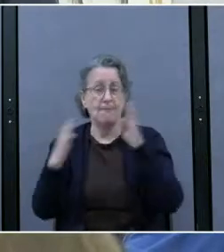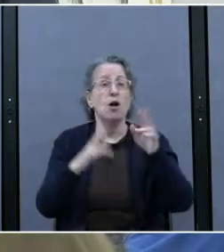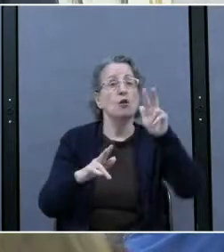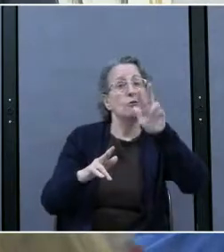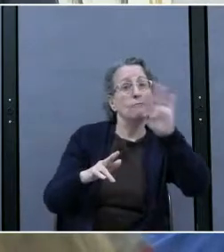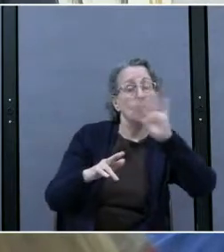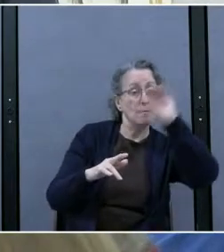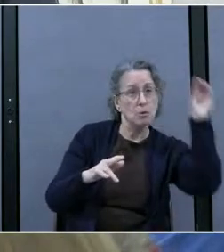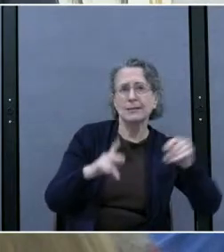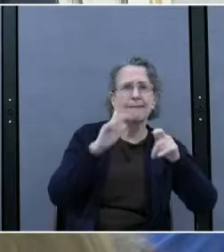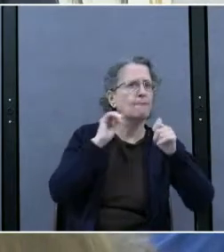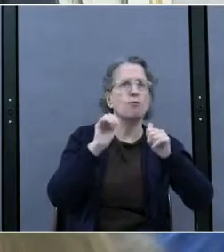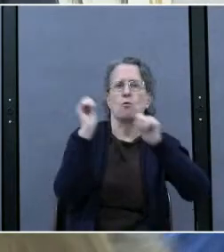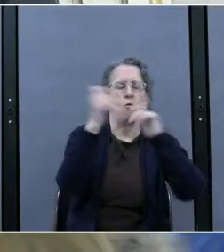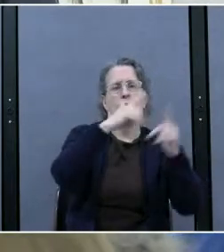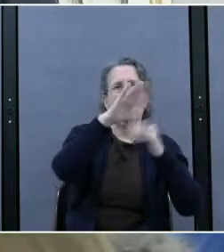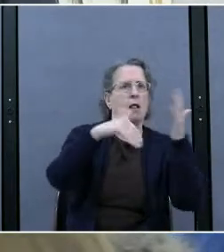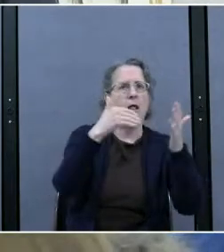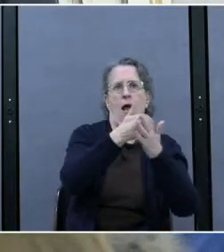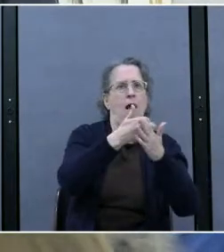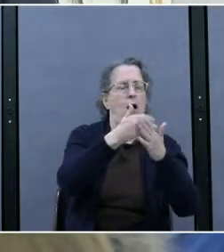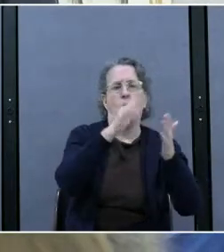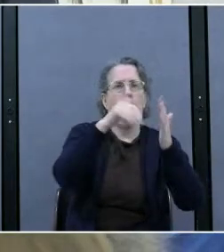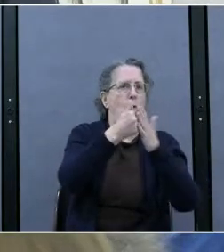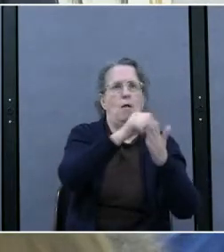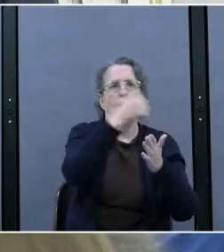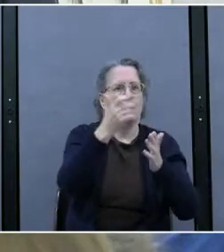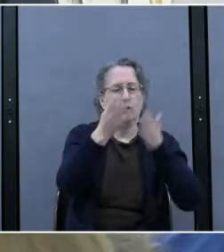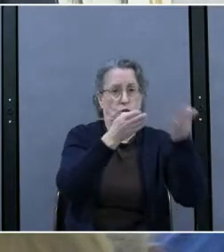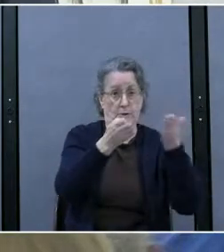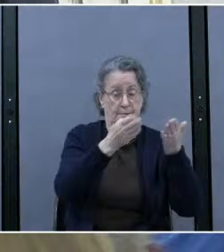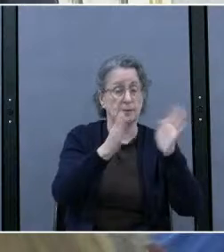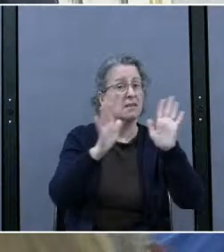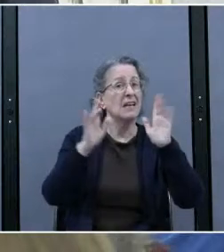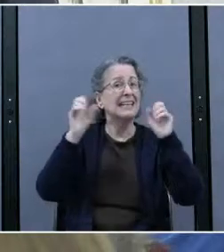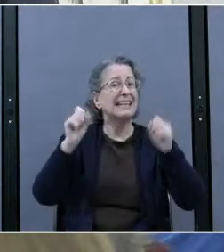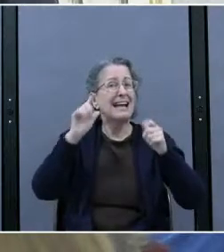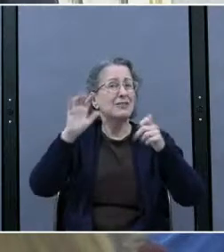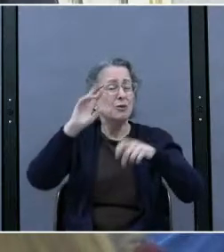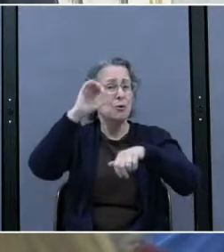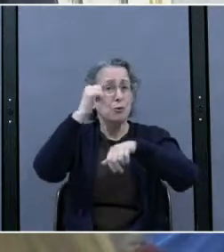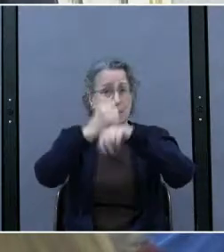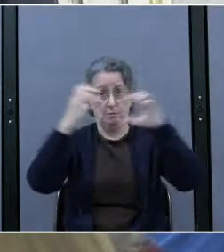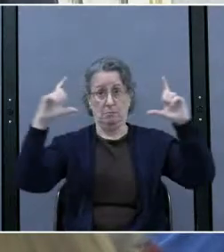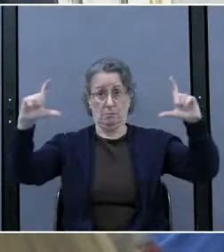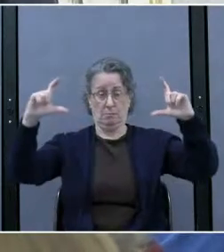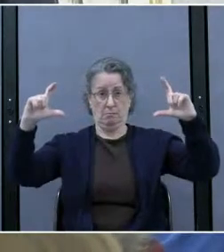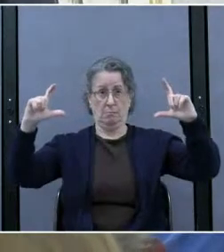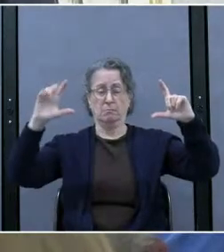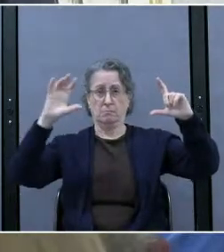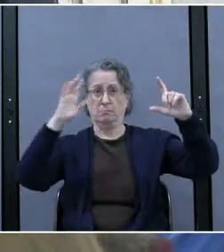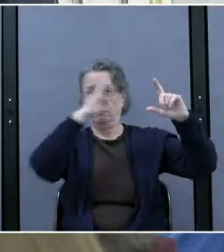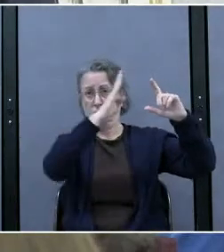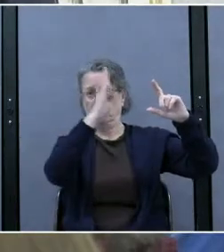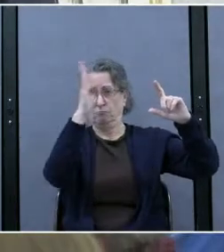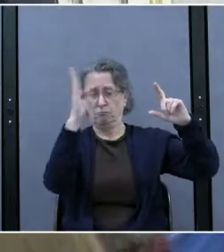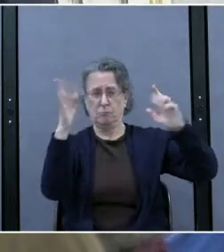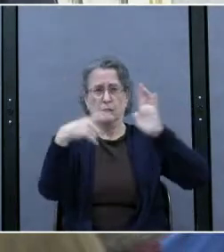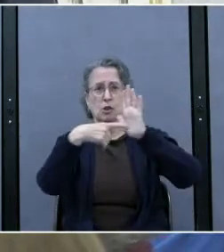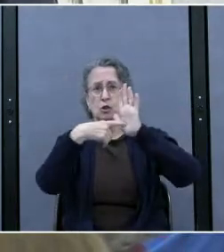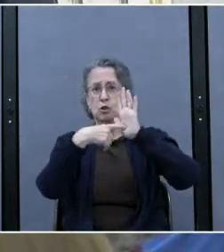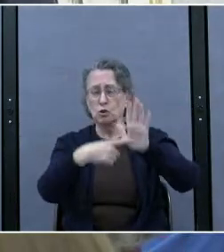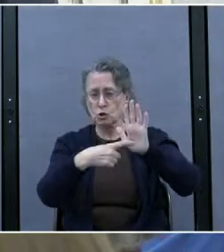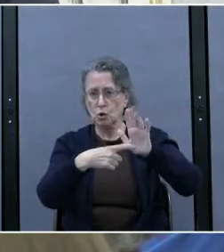So I'm wondering if we can have a pie chart that takes these 41 or 50, whatever it is, things, breaks them down and said,